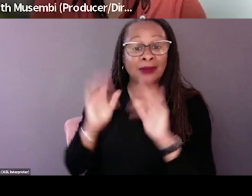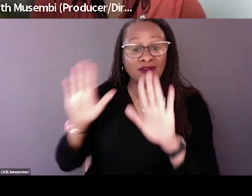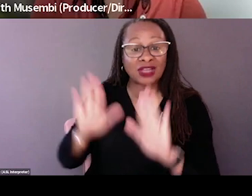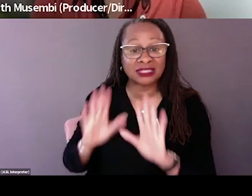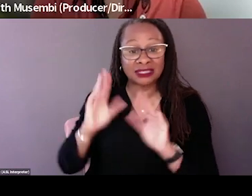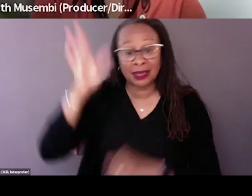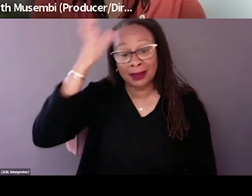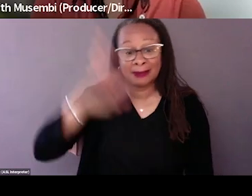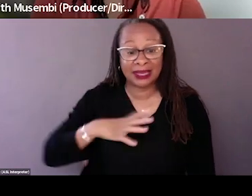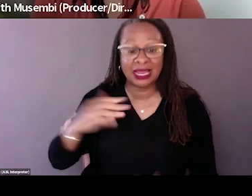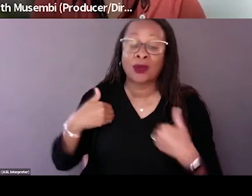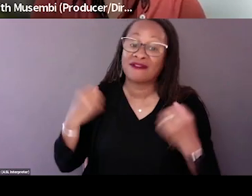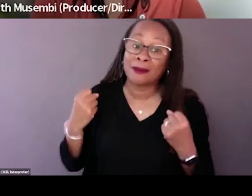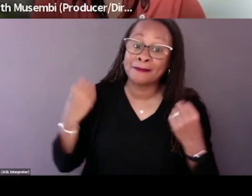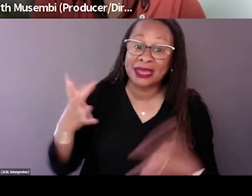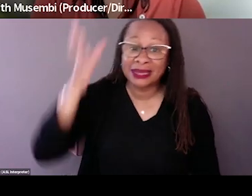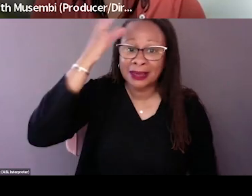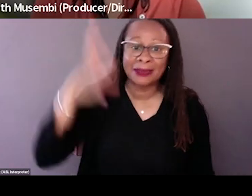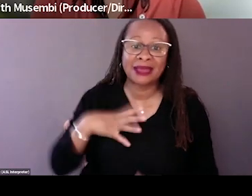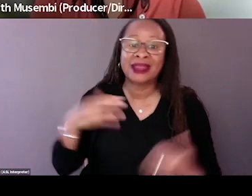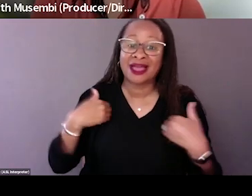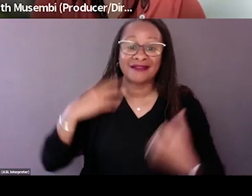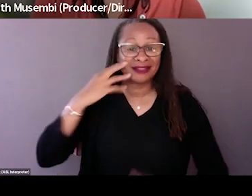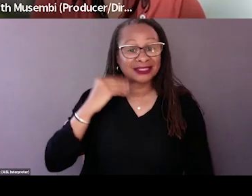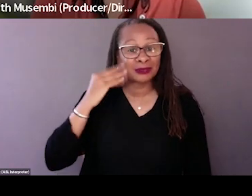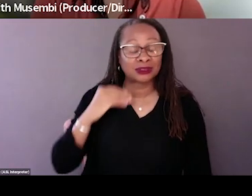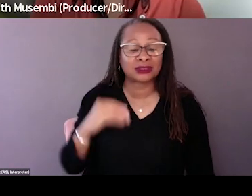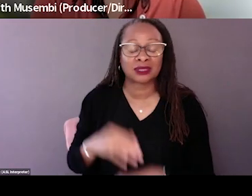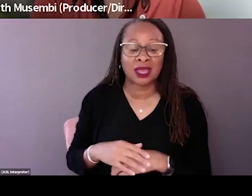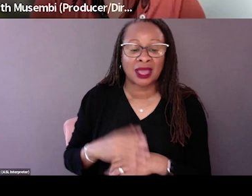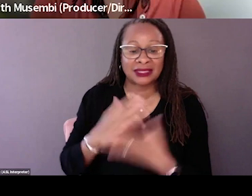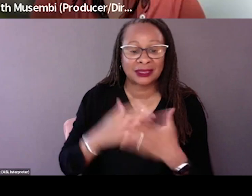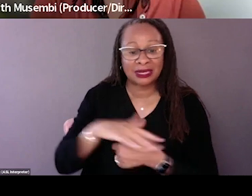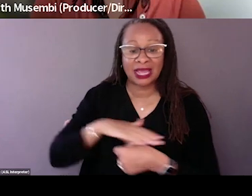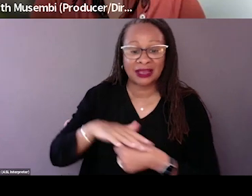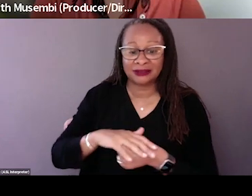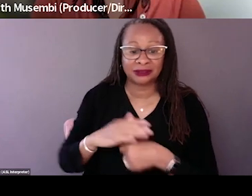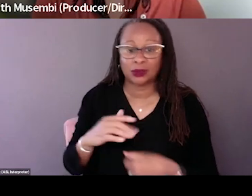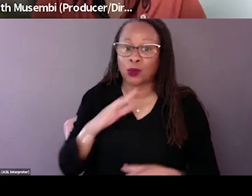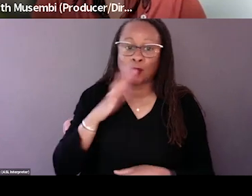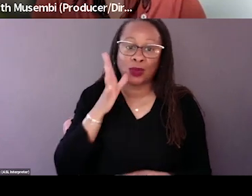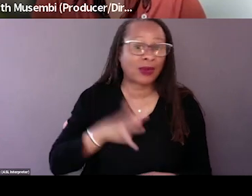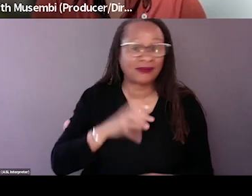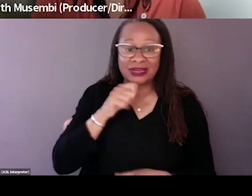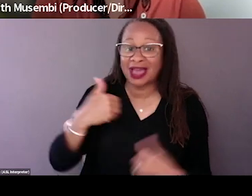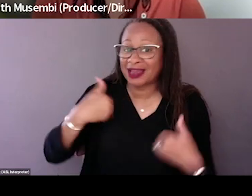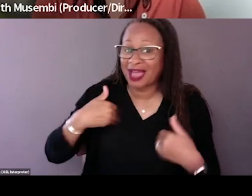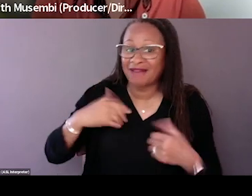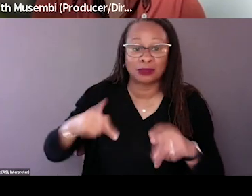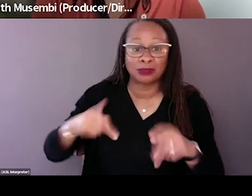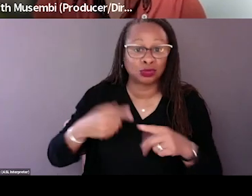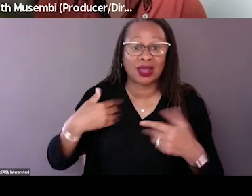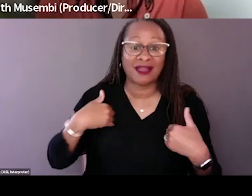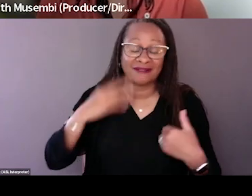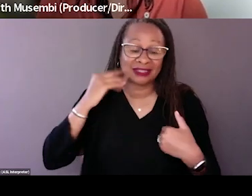are many men that have had the experience in some in areas that we women have not had the opportunity to have. And the